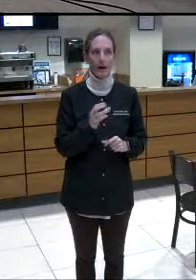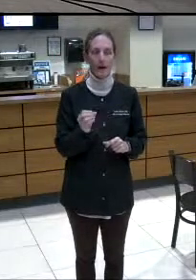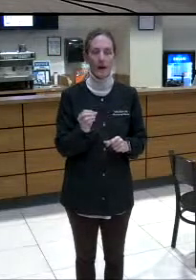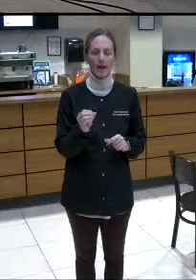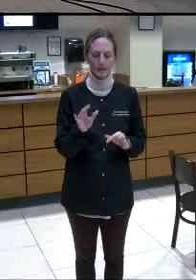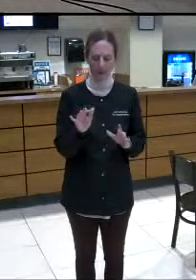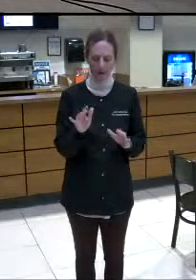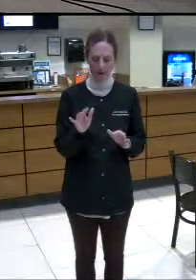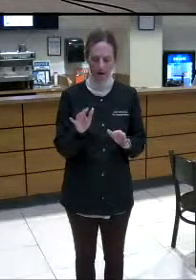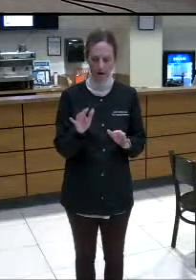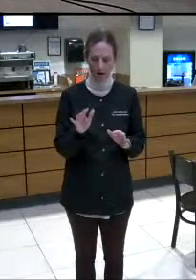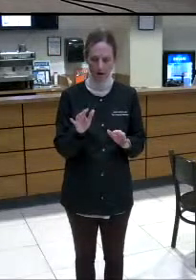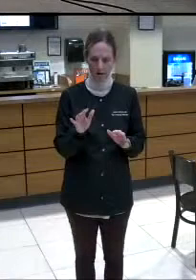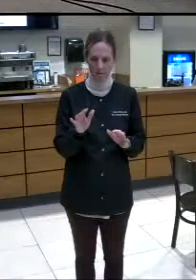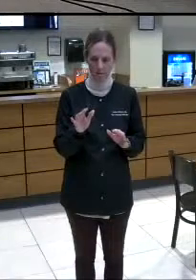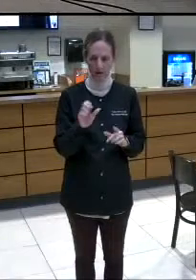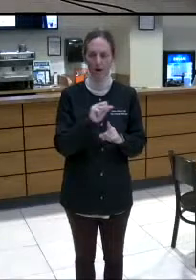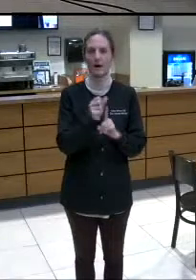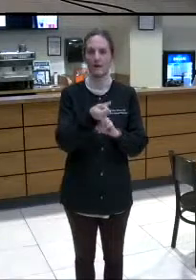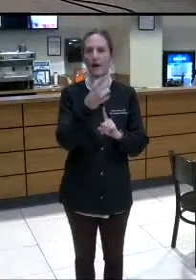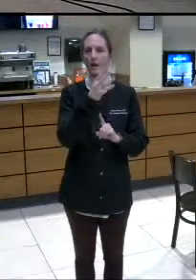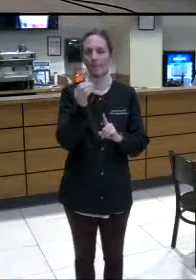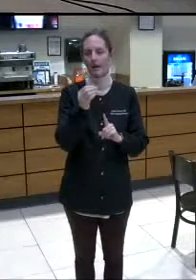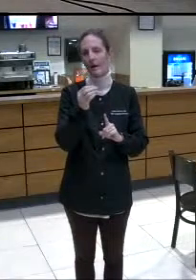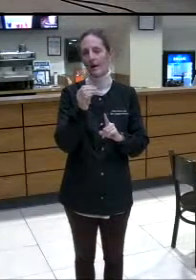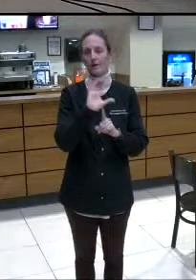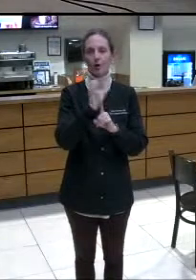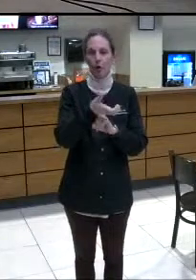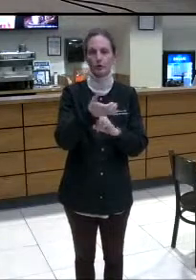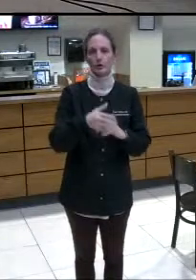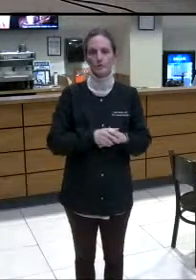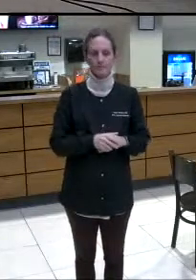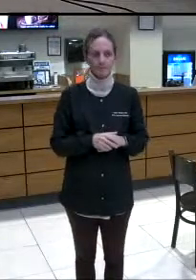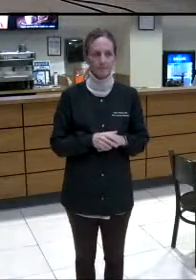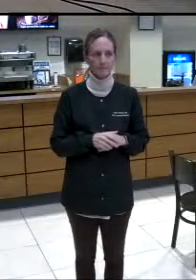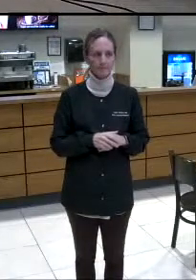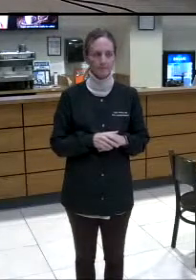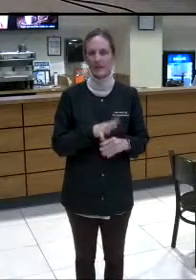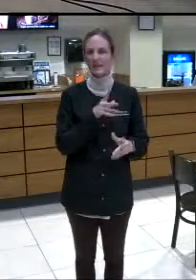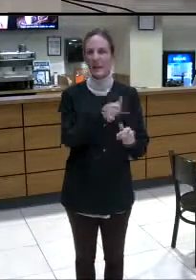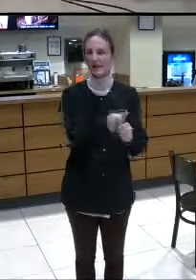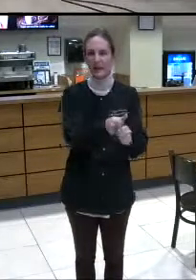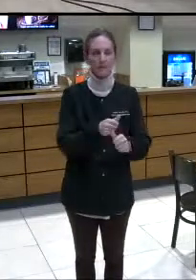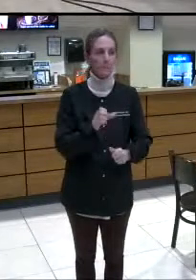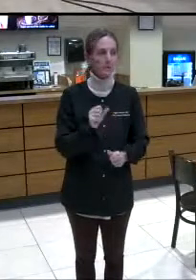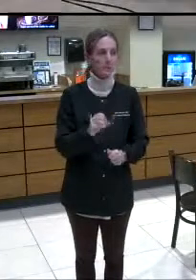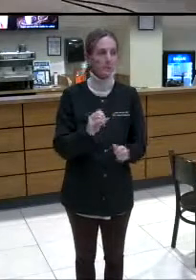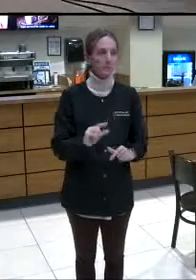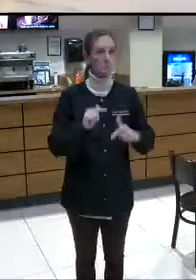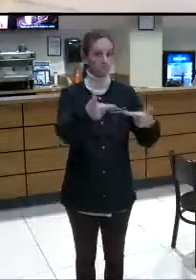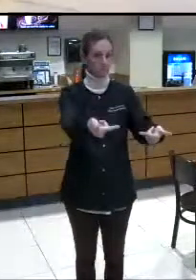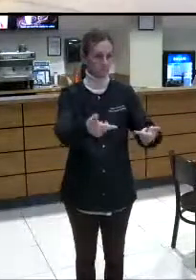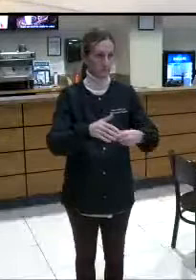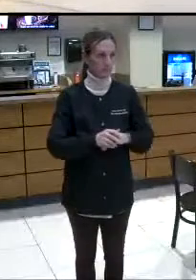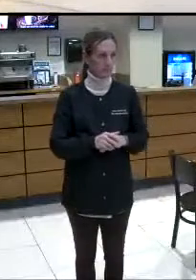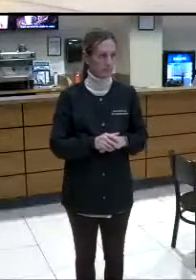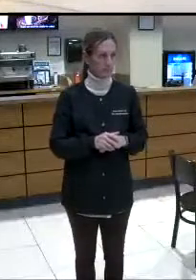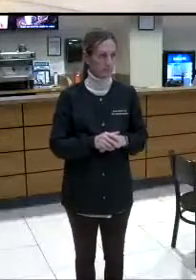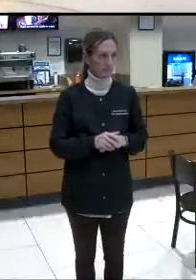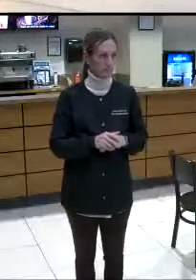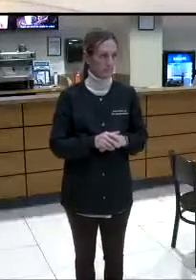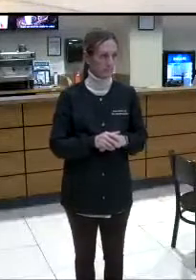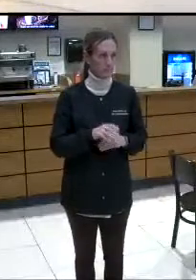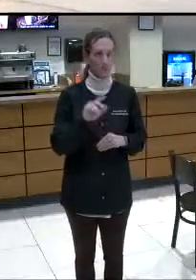me, climate and culture update. So Dr. Thomas, I'll turn the floor over to you for item 4. Yes, ma'am. We